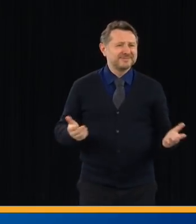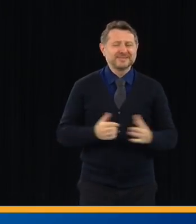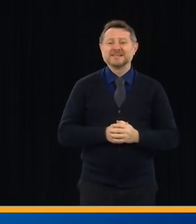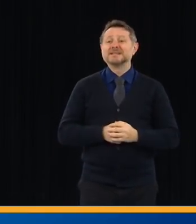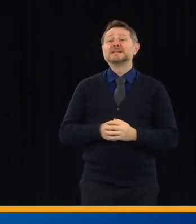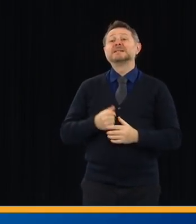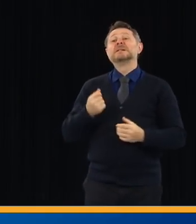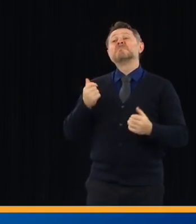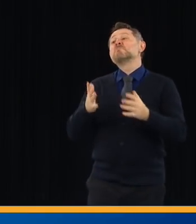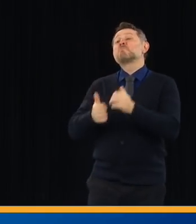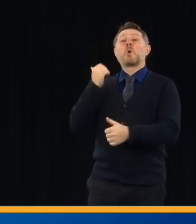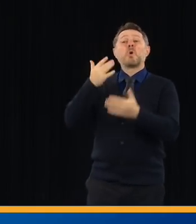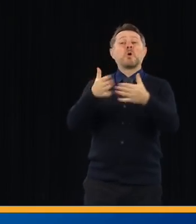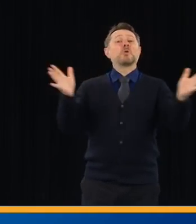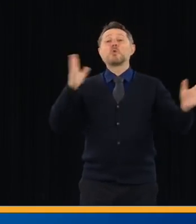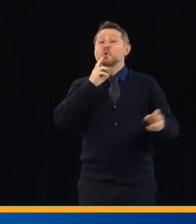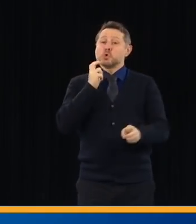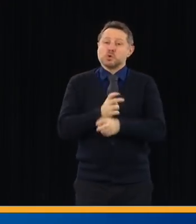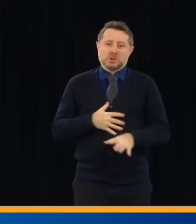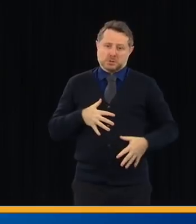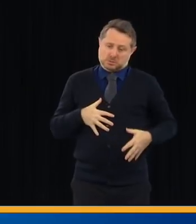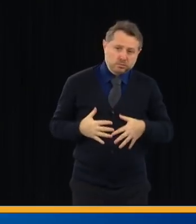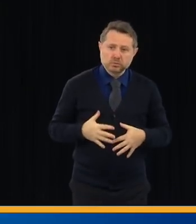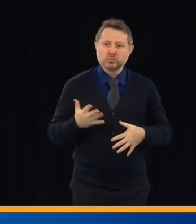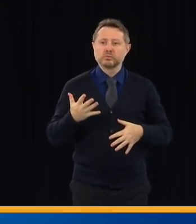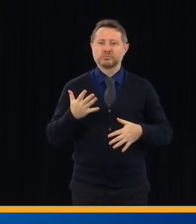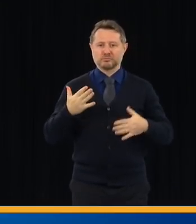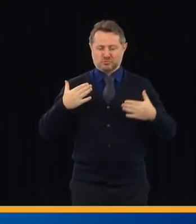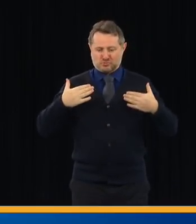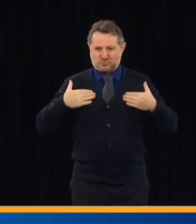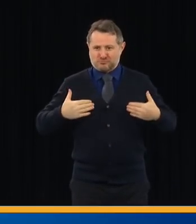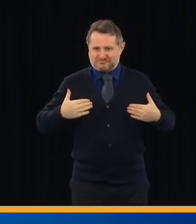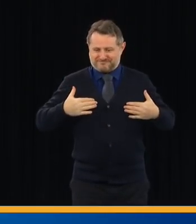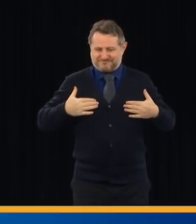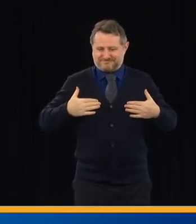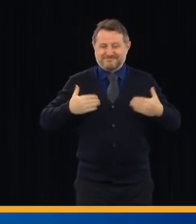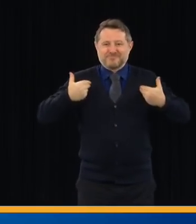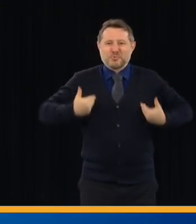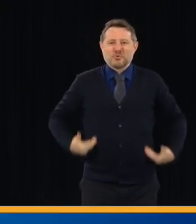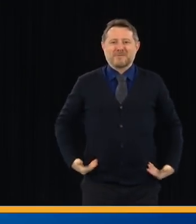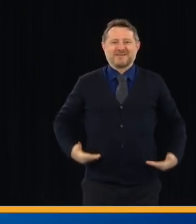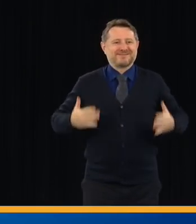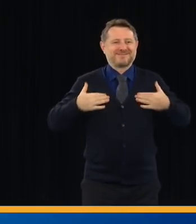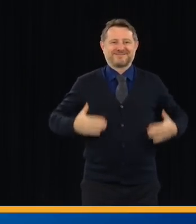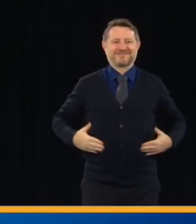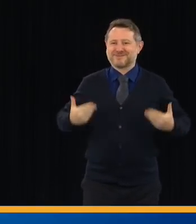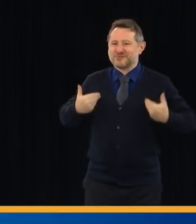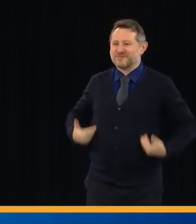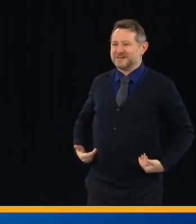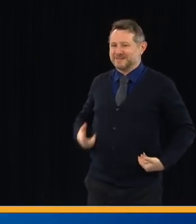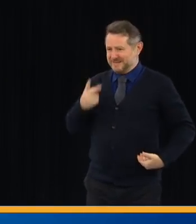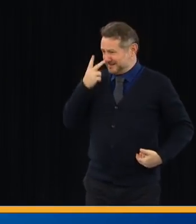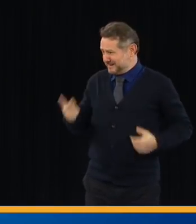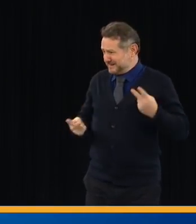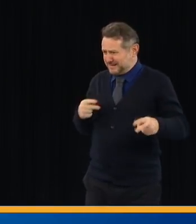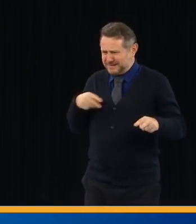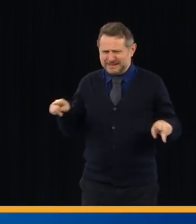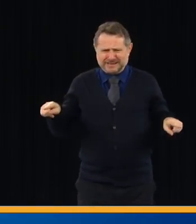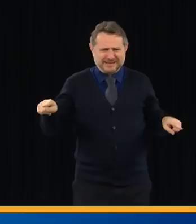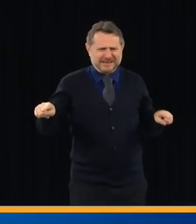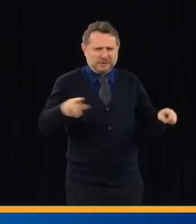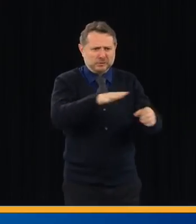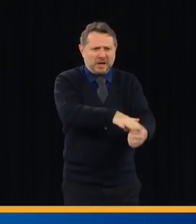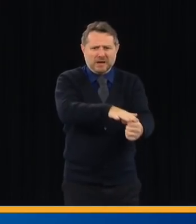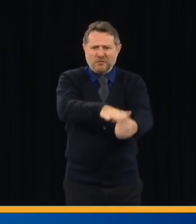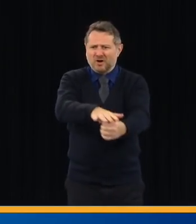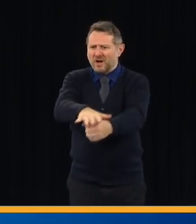level. It is for me anyway. And it's every day and it's everywhere. My